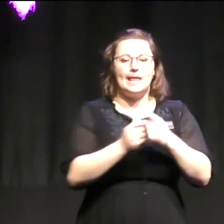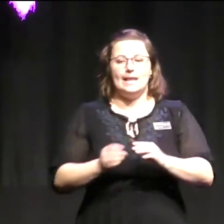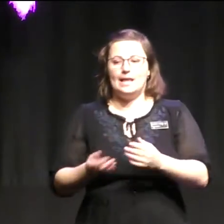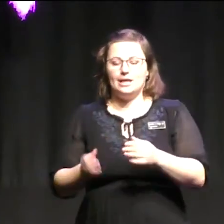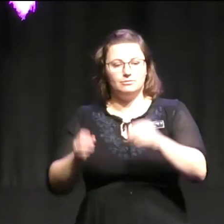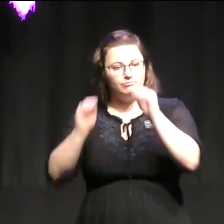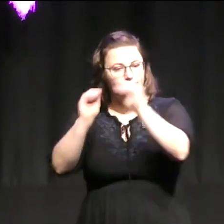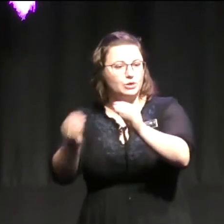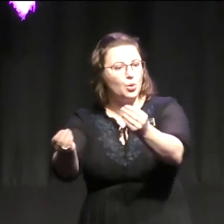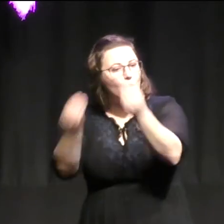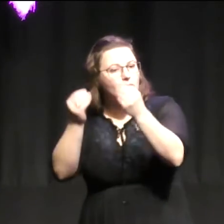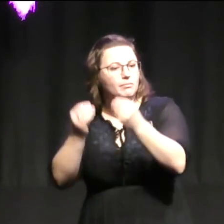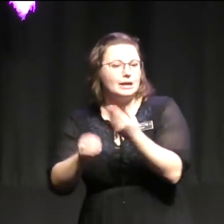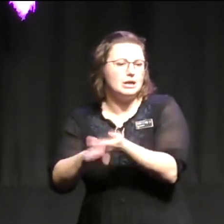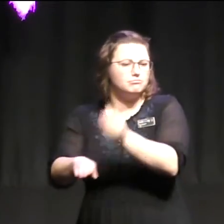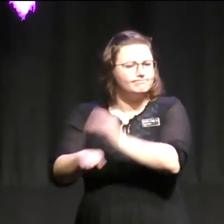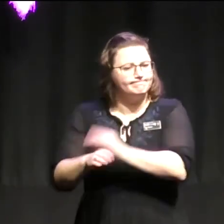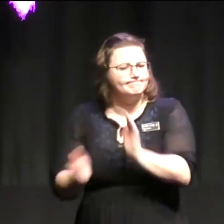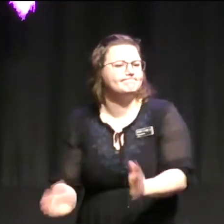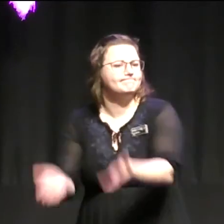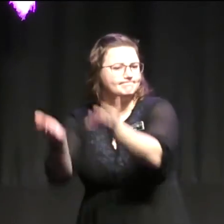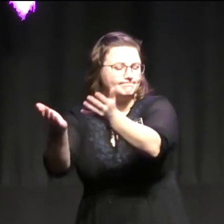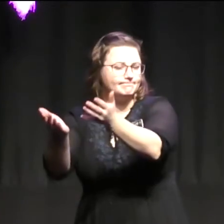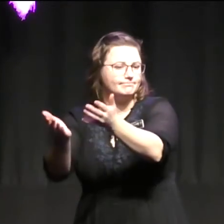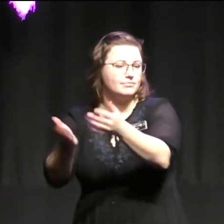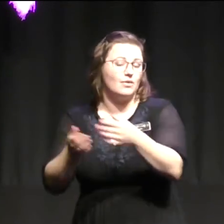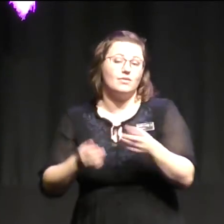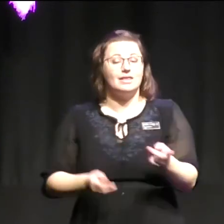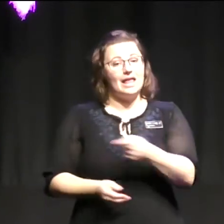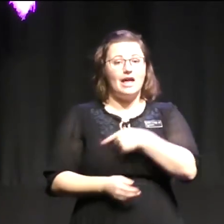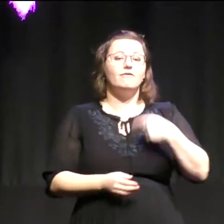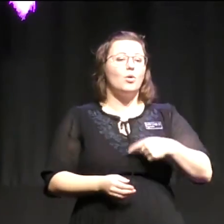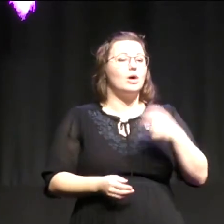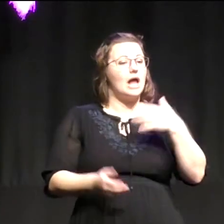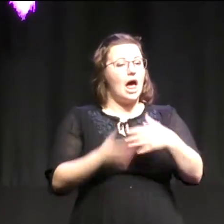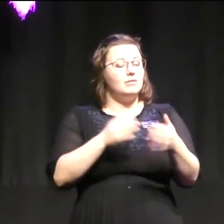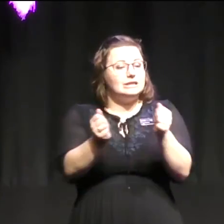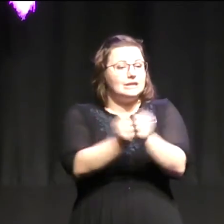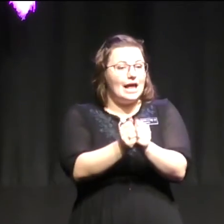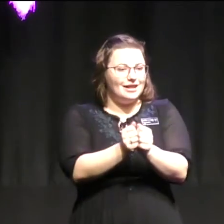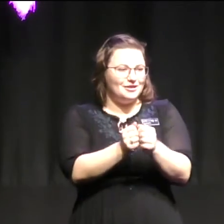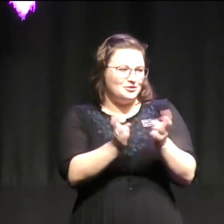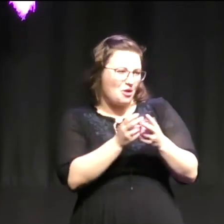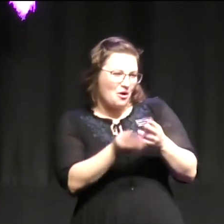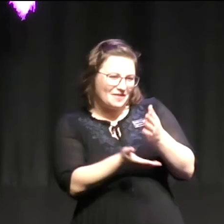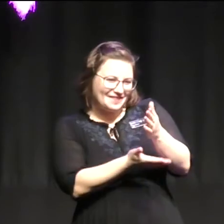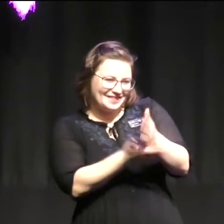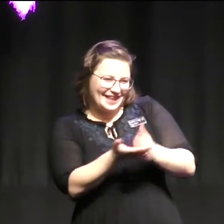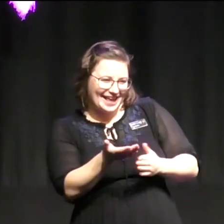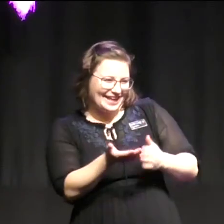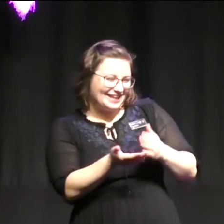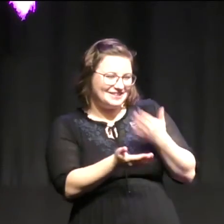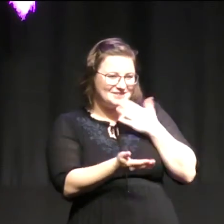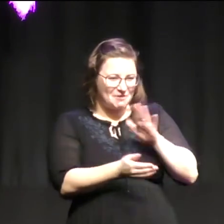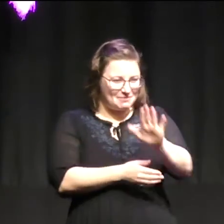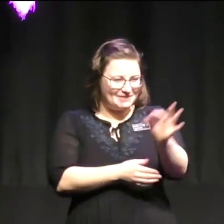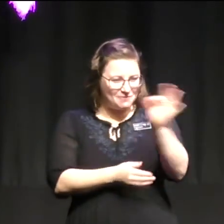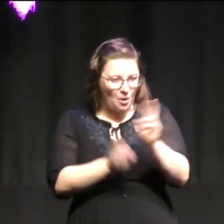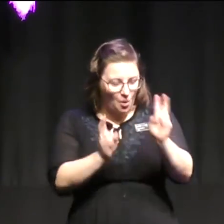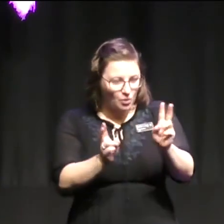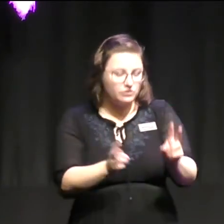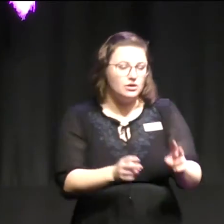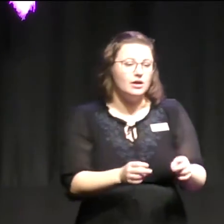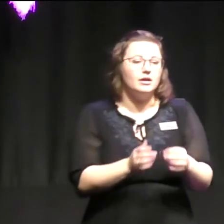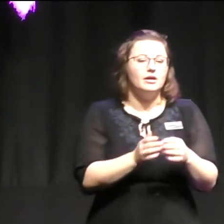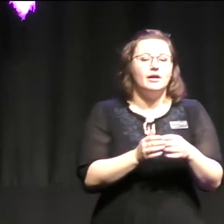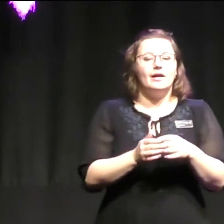building. So that's the whole approach, and I partly answered your question. Definitely, we always think